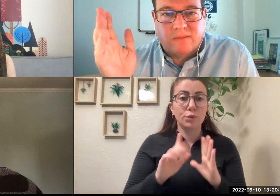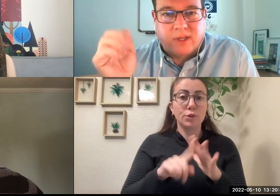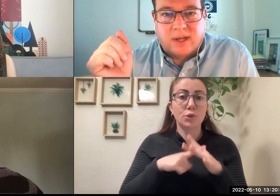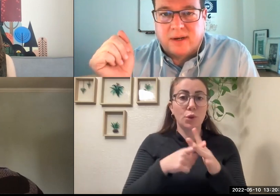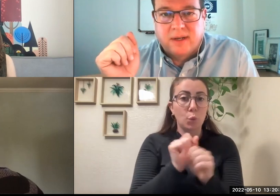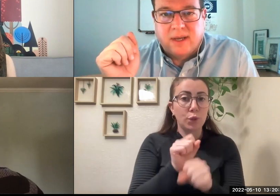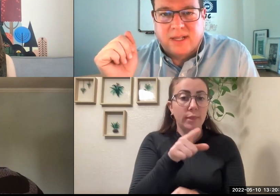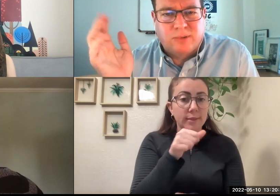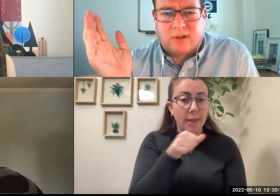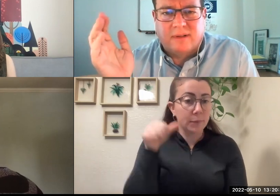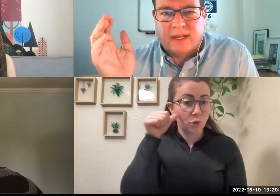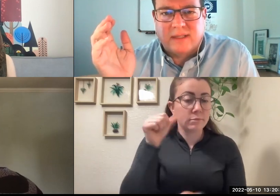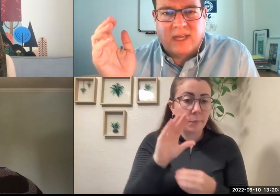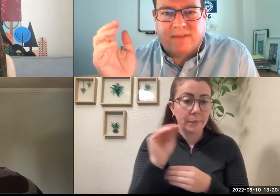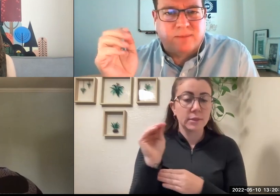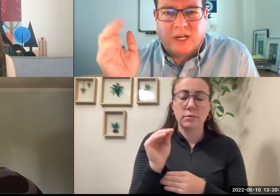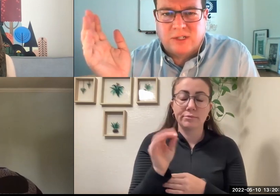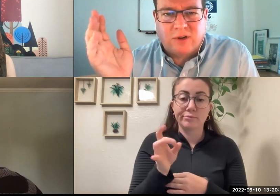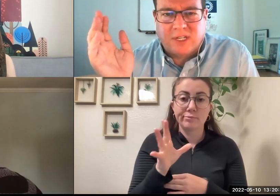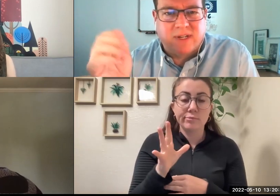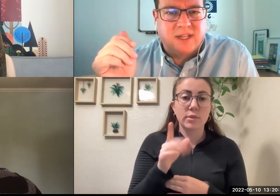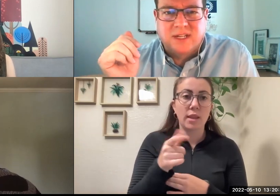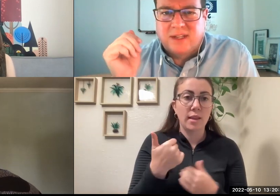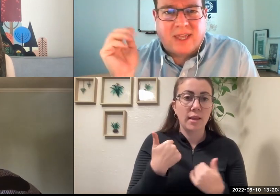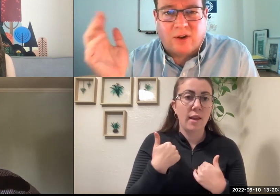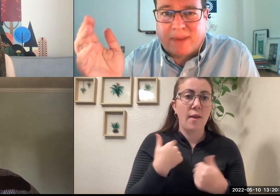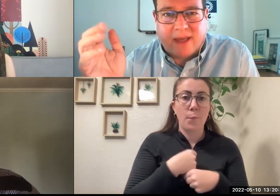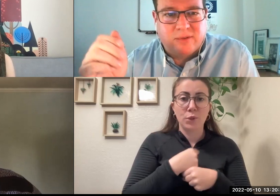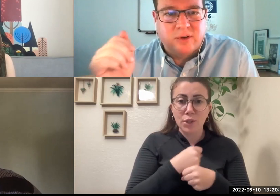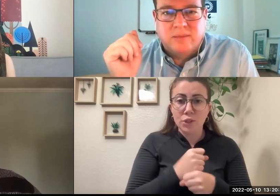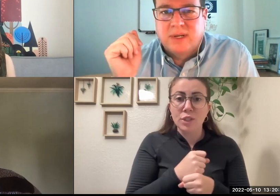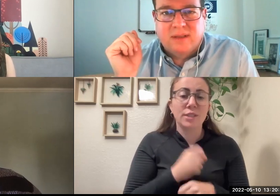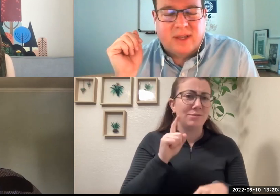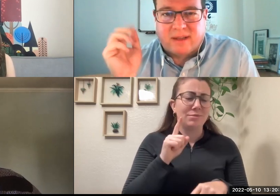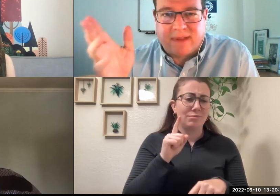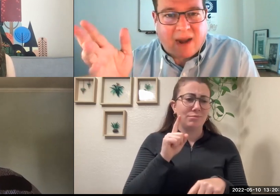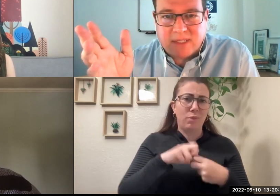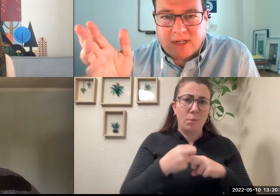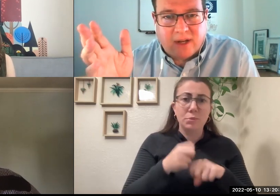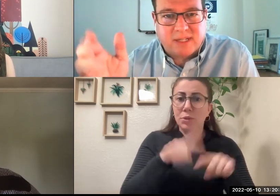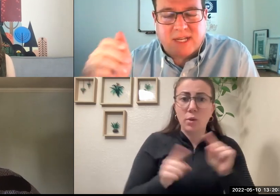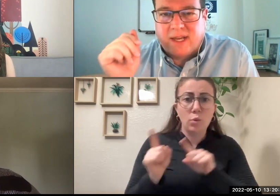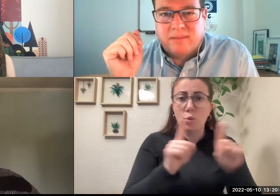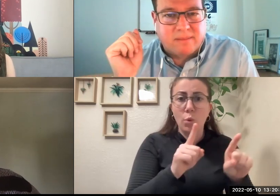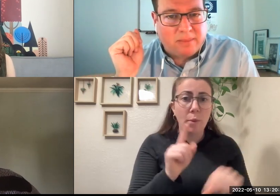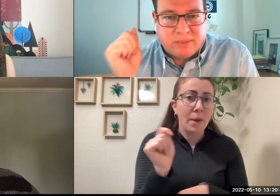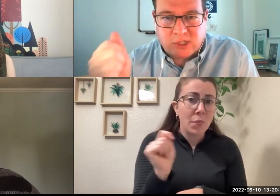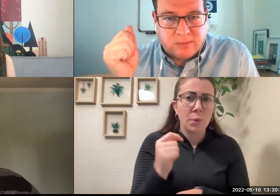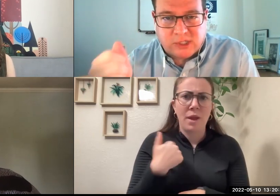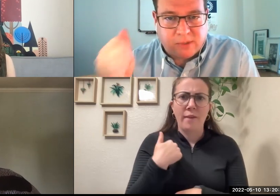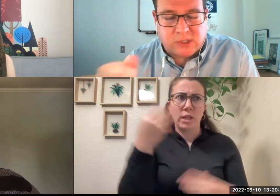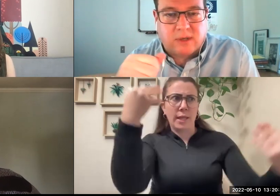places open for a year, and it's brutal. Like they have these production productivities, you can't go to the bathroom, you got cameras on you all the time, like